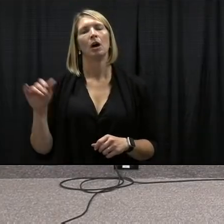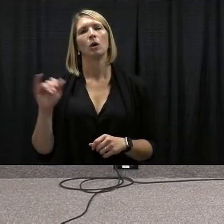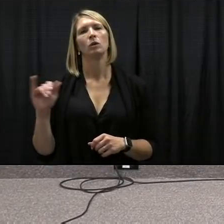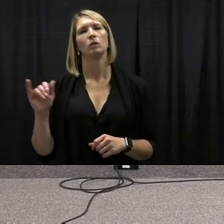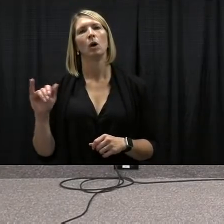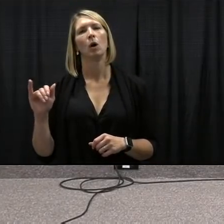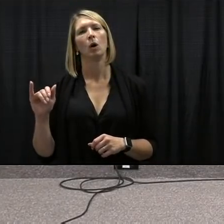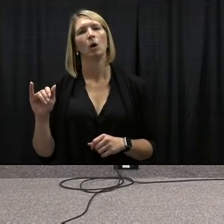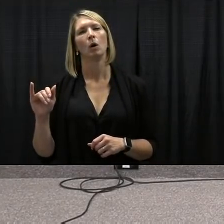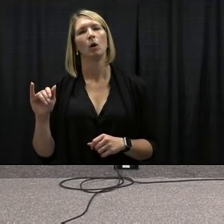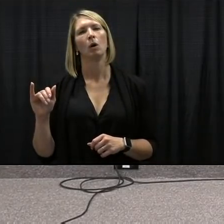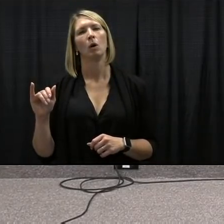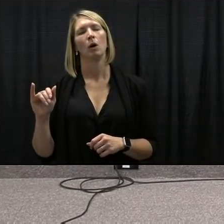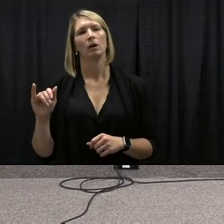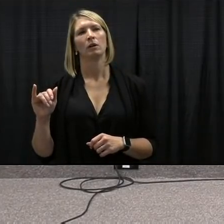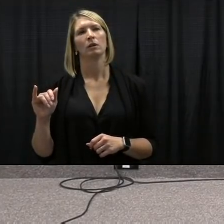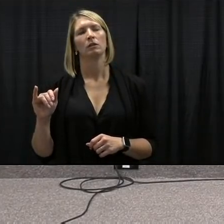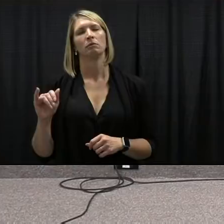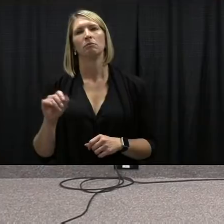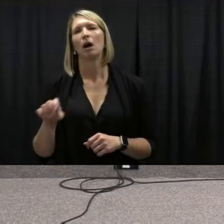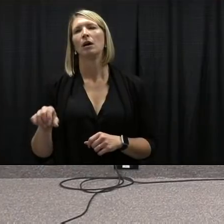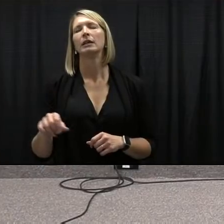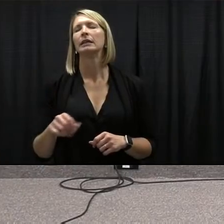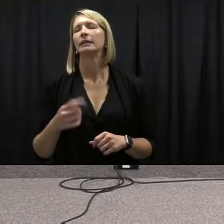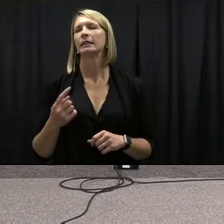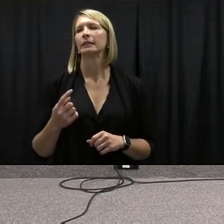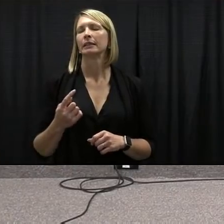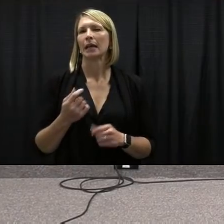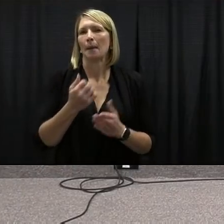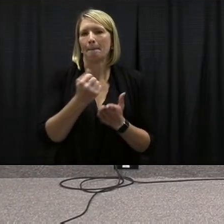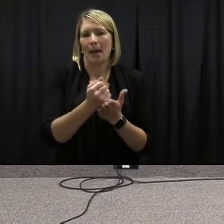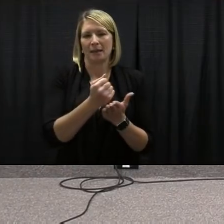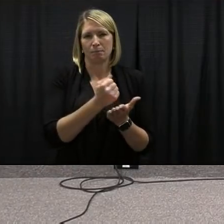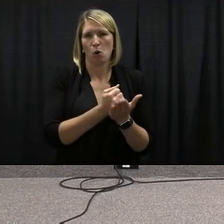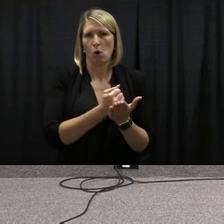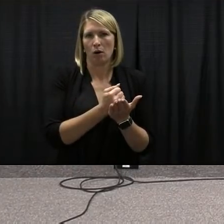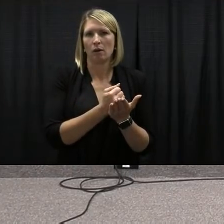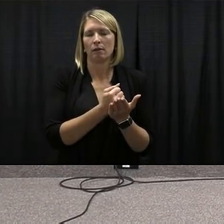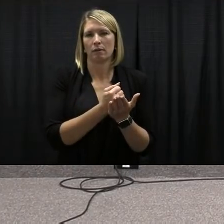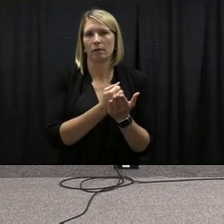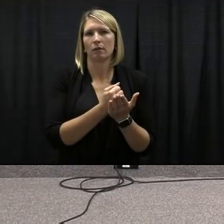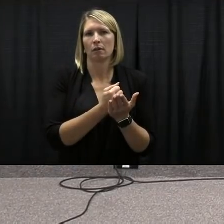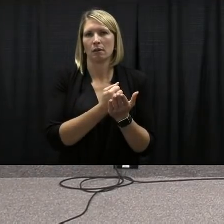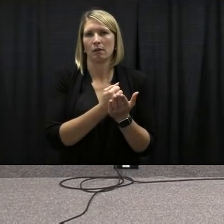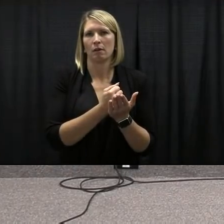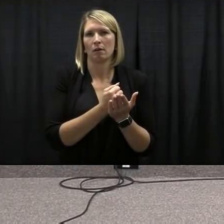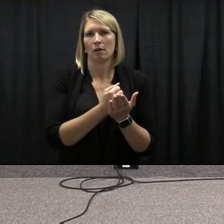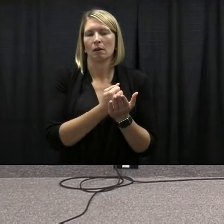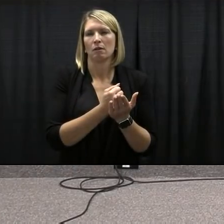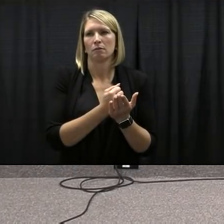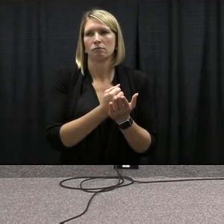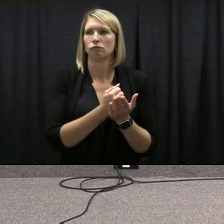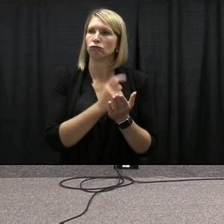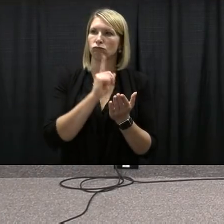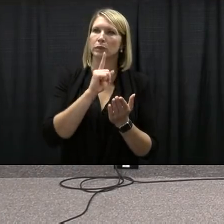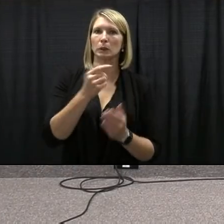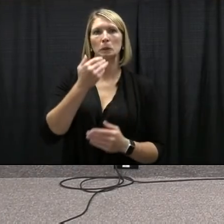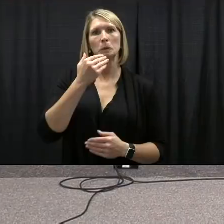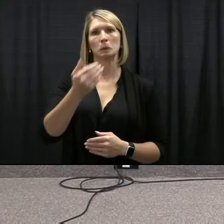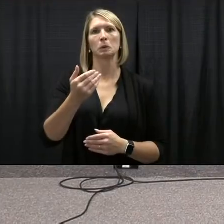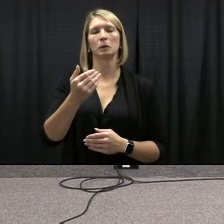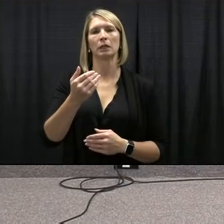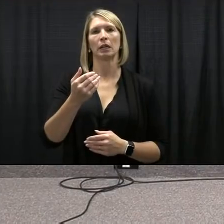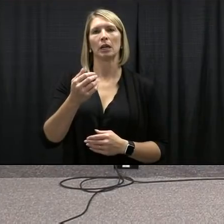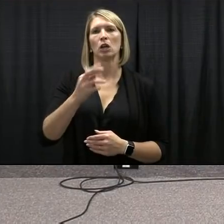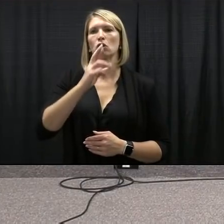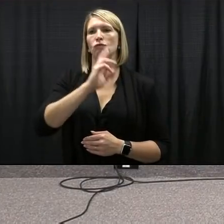the use of a vaccine passport is that this ask of people working in restaurants, for example, to kind of police public